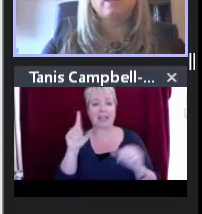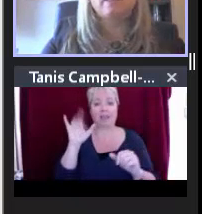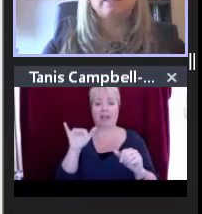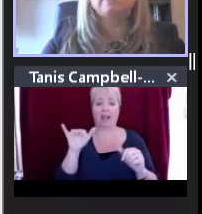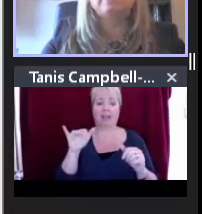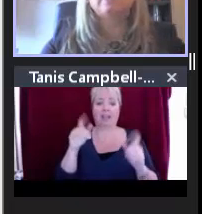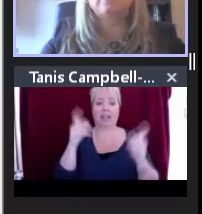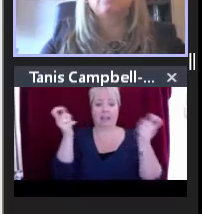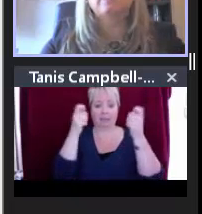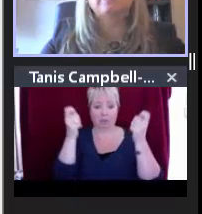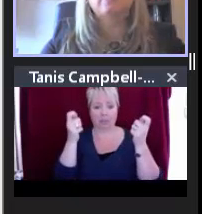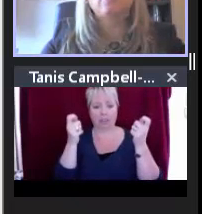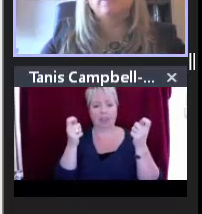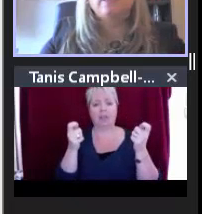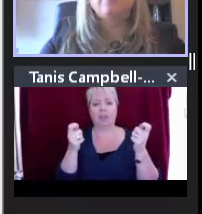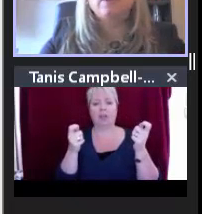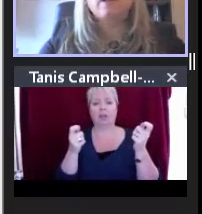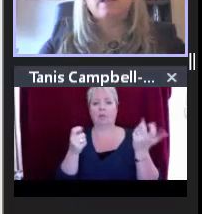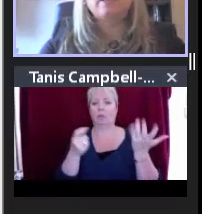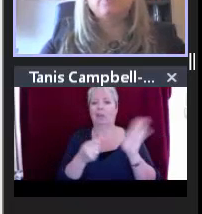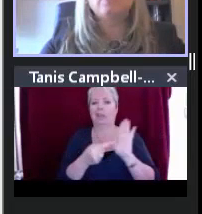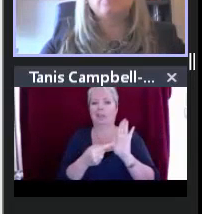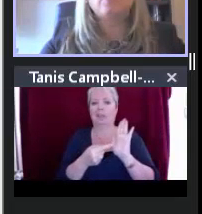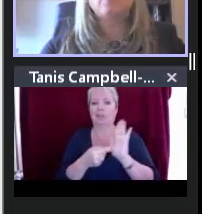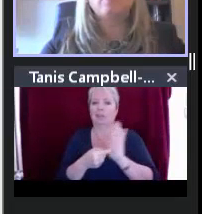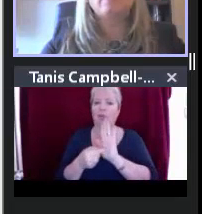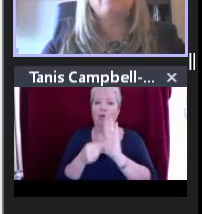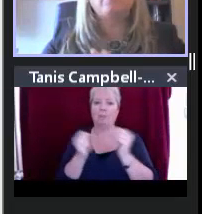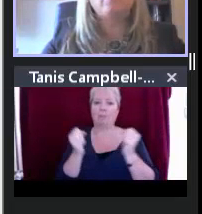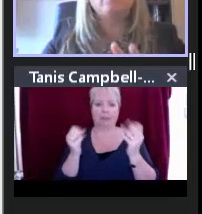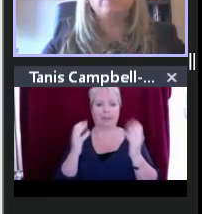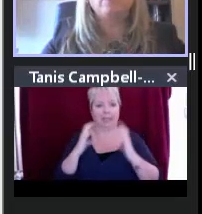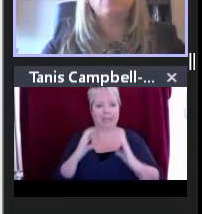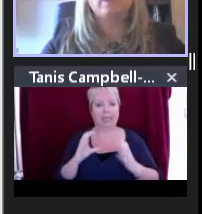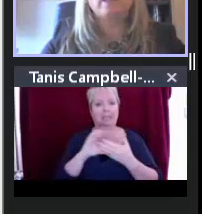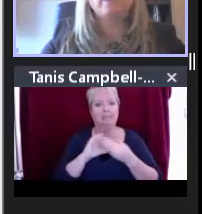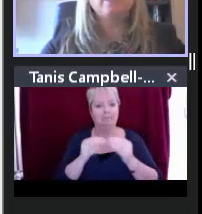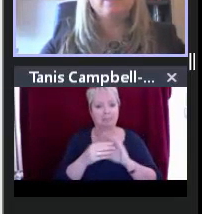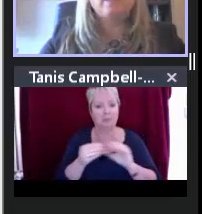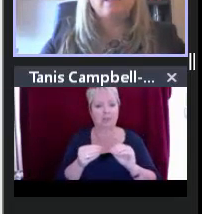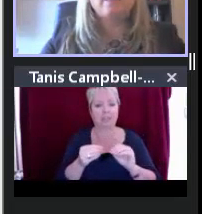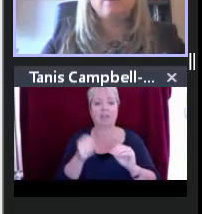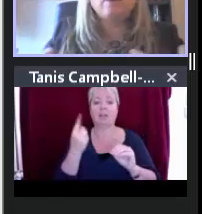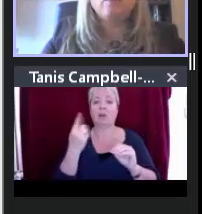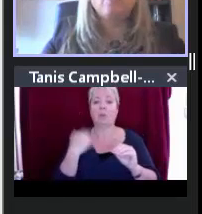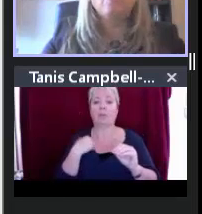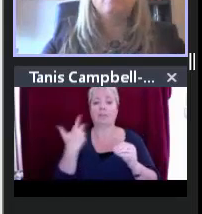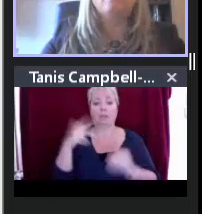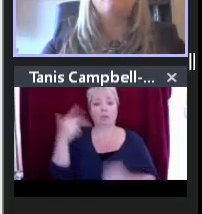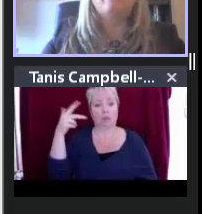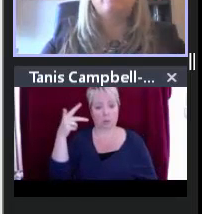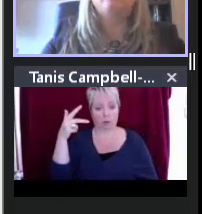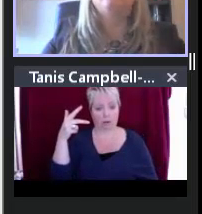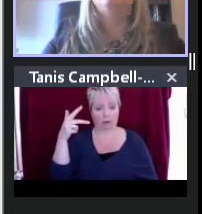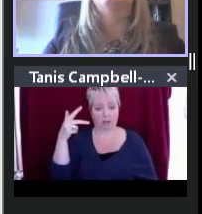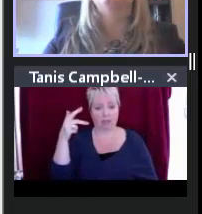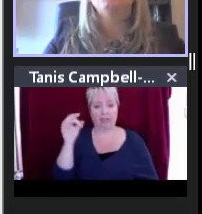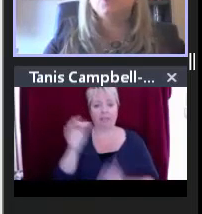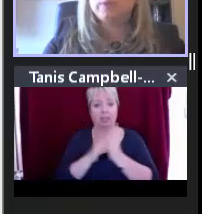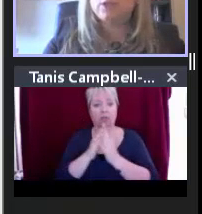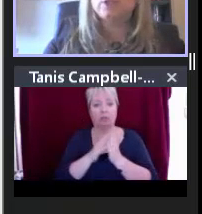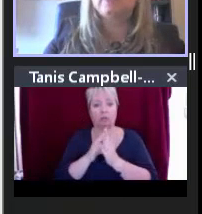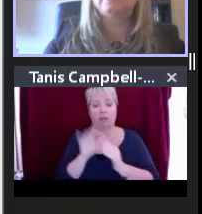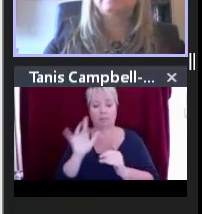more client success stories. So if you're inclined, you can go and view the recording and hear more about